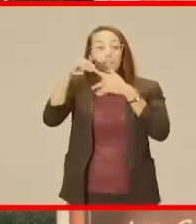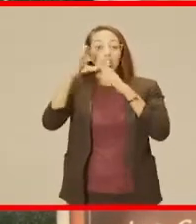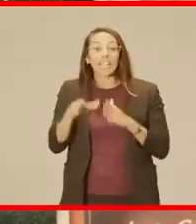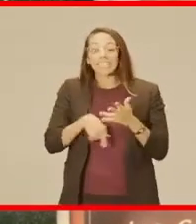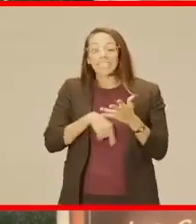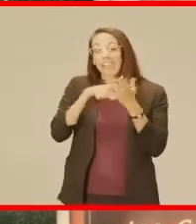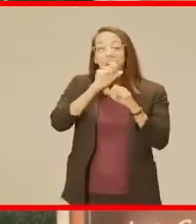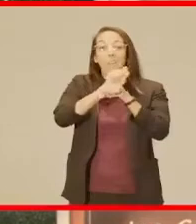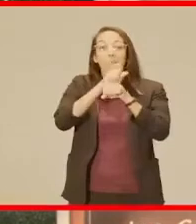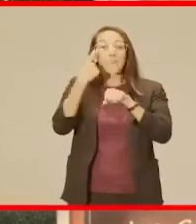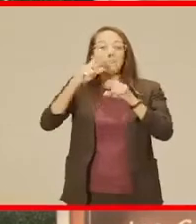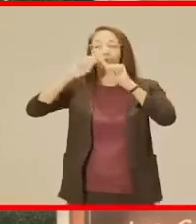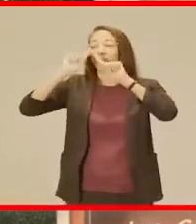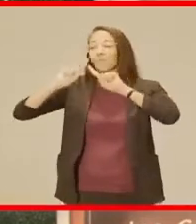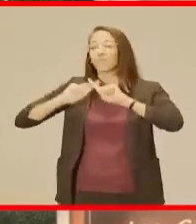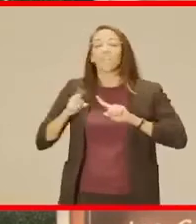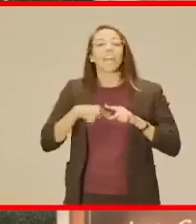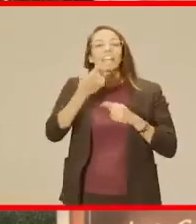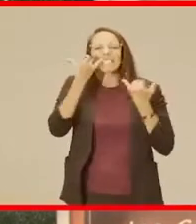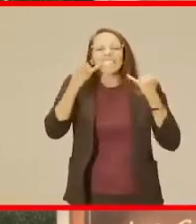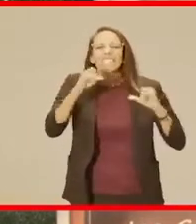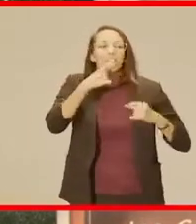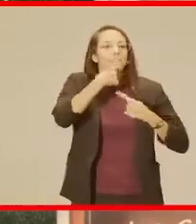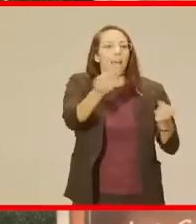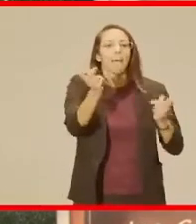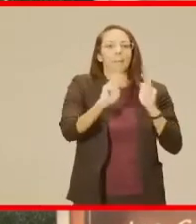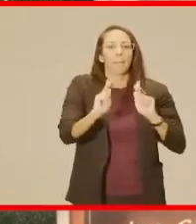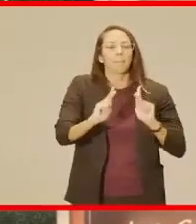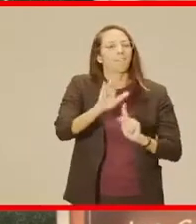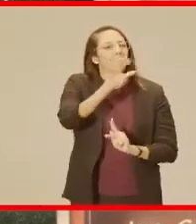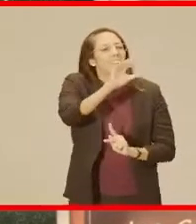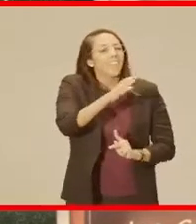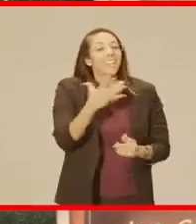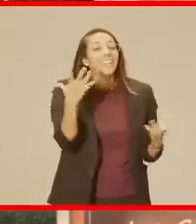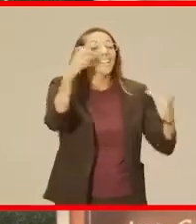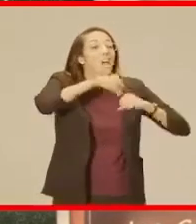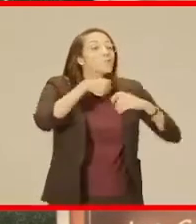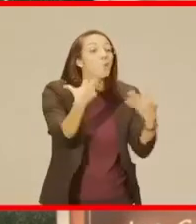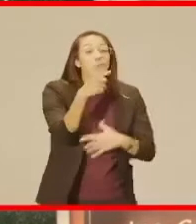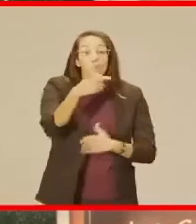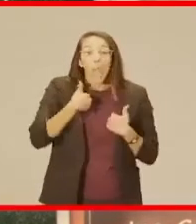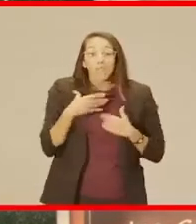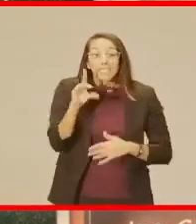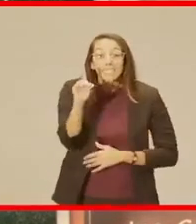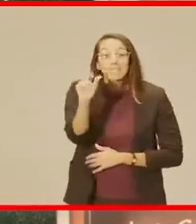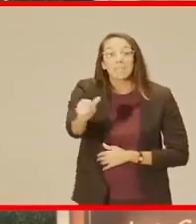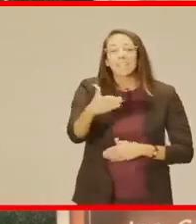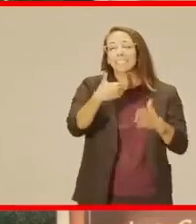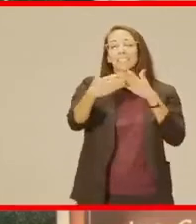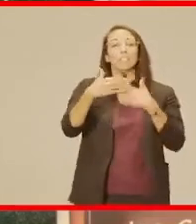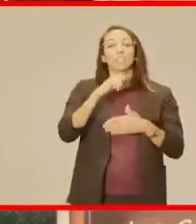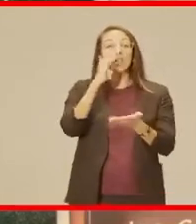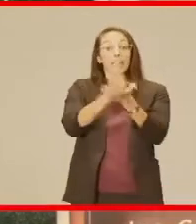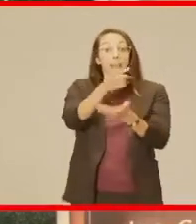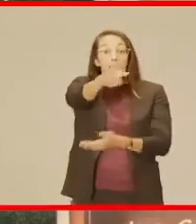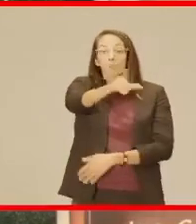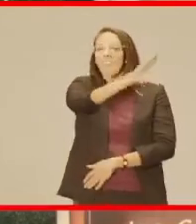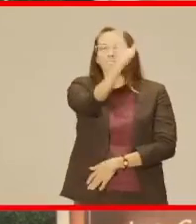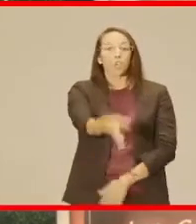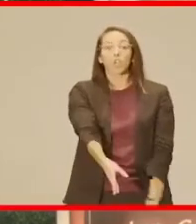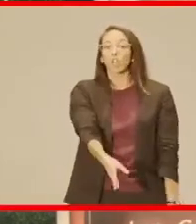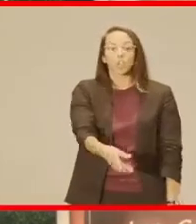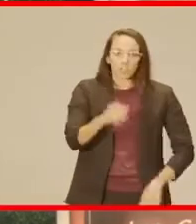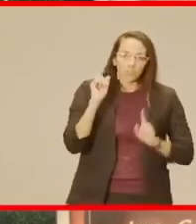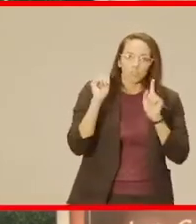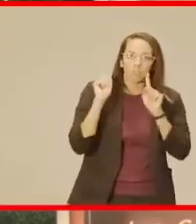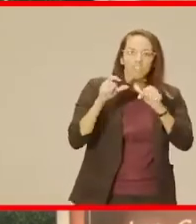Navy. And I tell people, guess what? Just because you have a disability, don't let it stop you. Achieve your